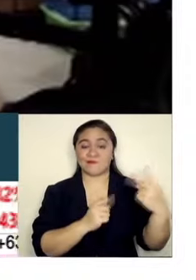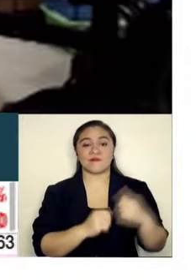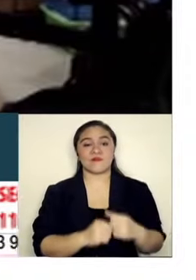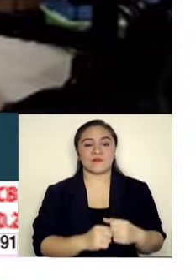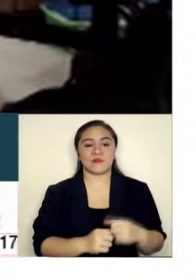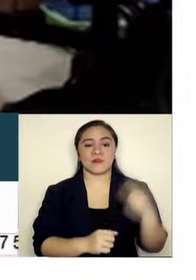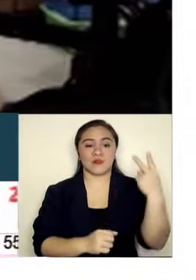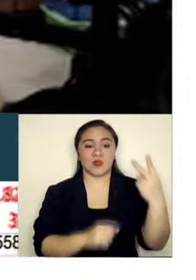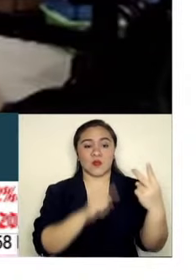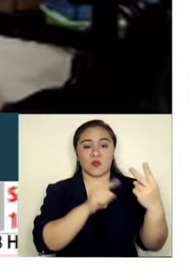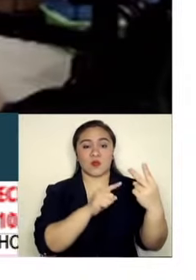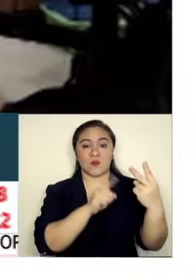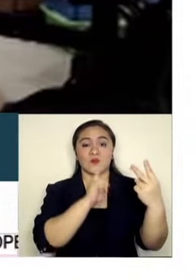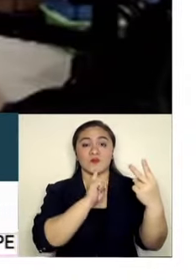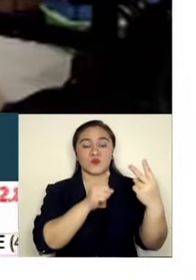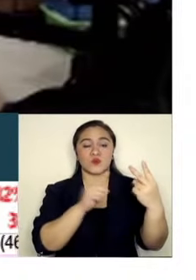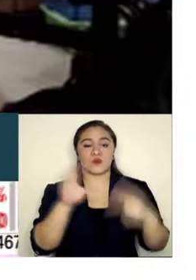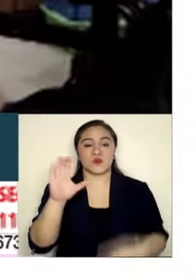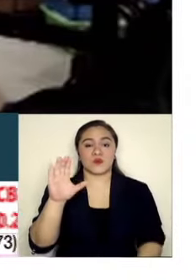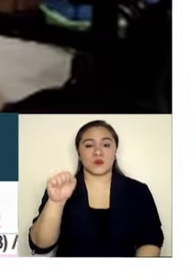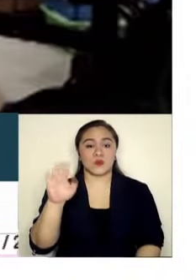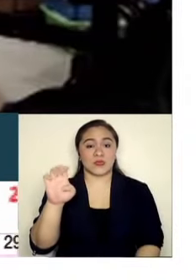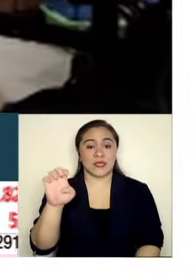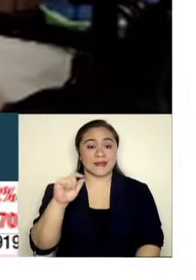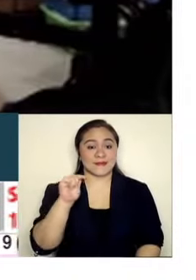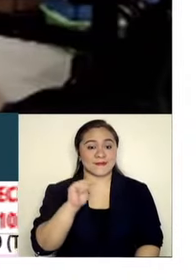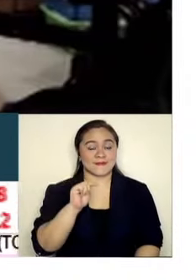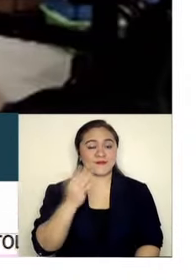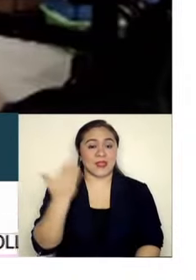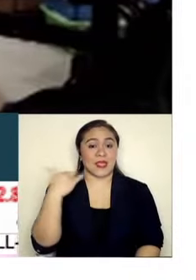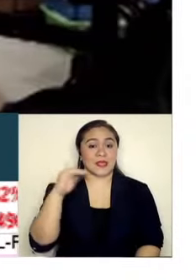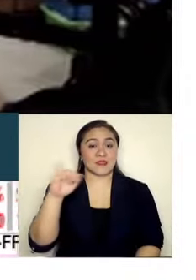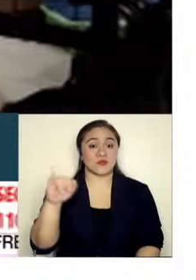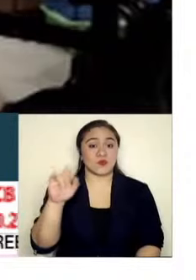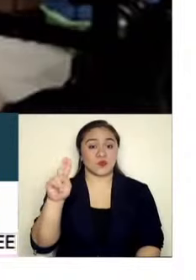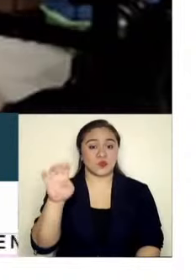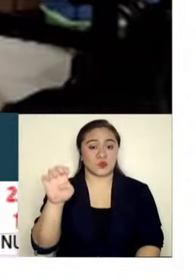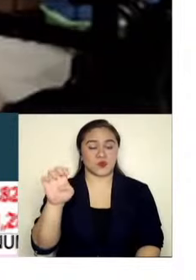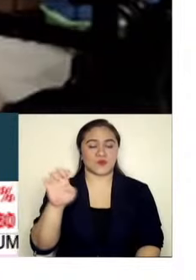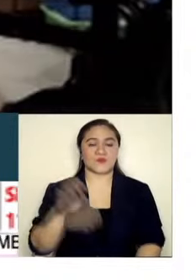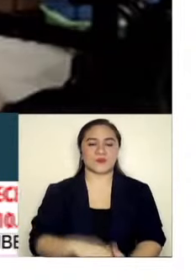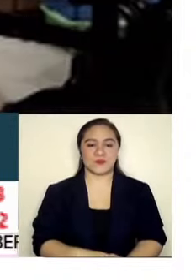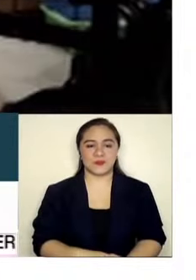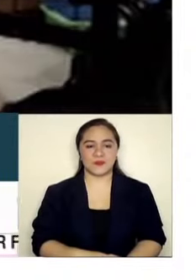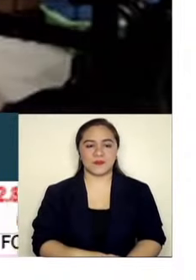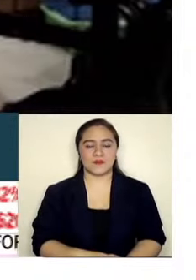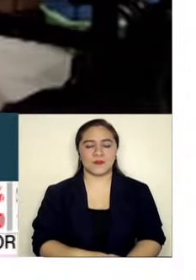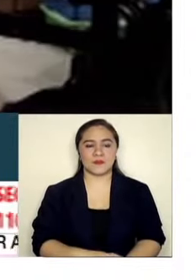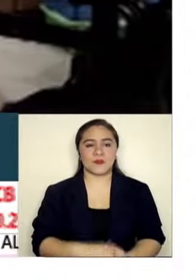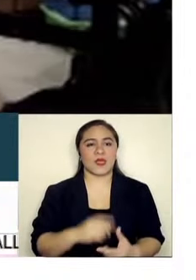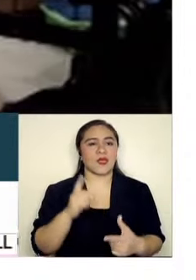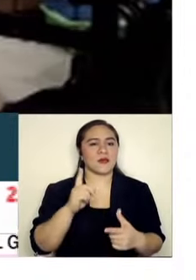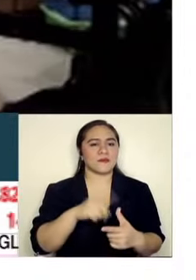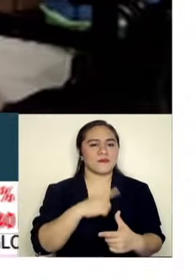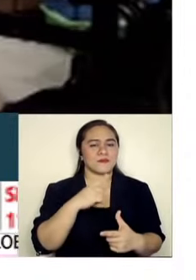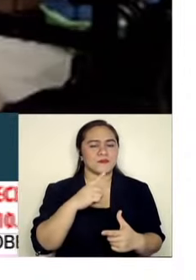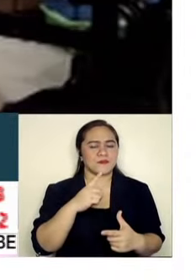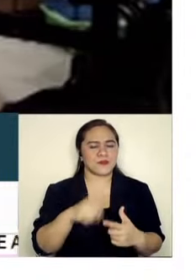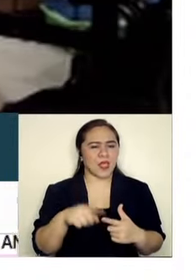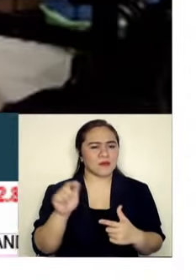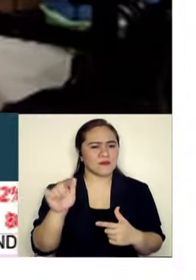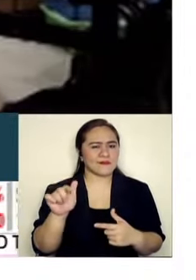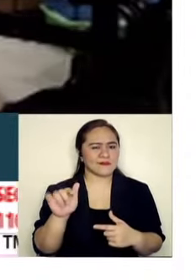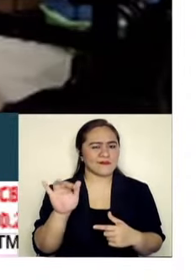was actually a case of June pa, no? Mm. It's more